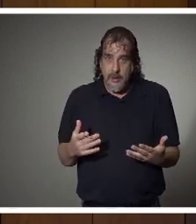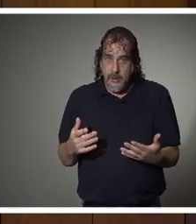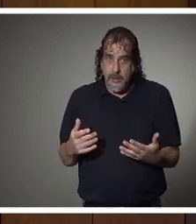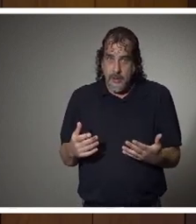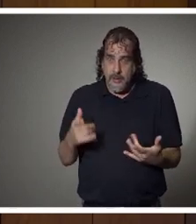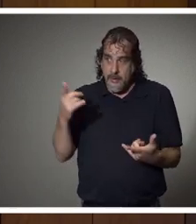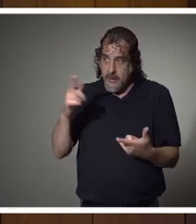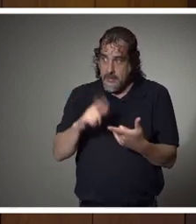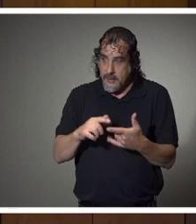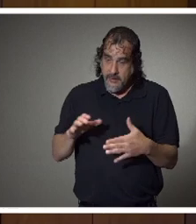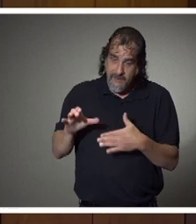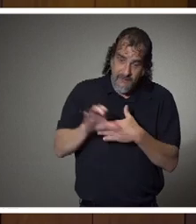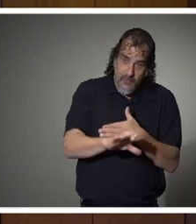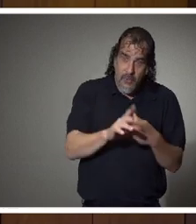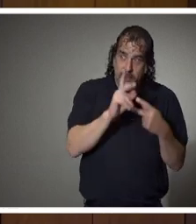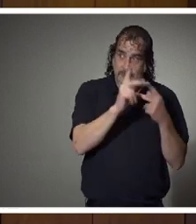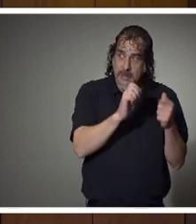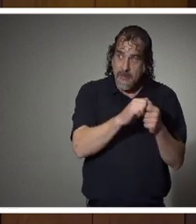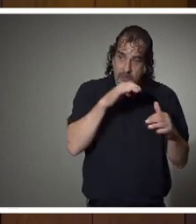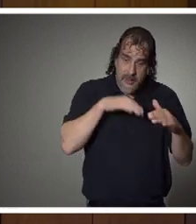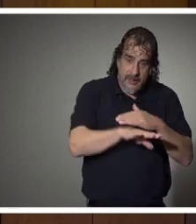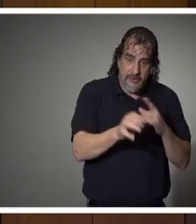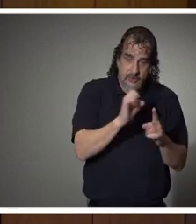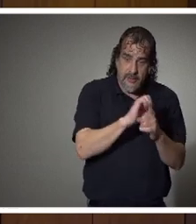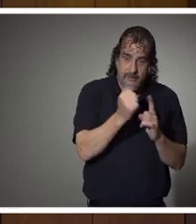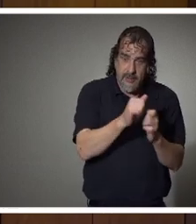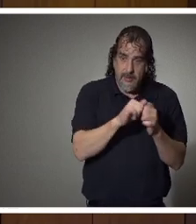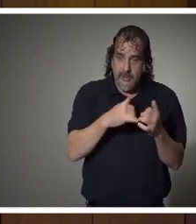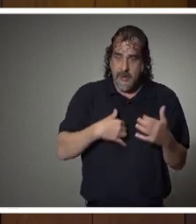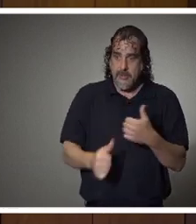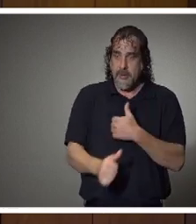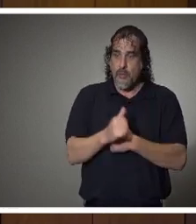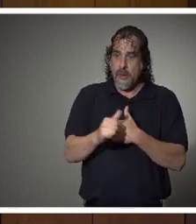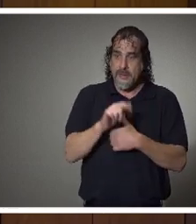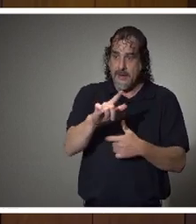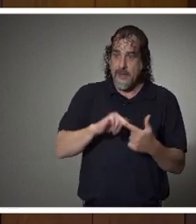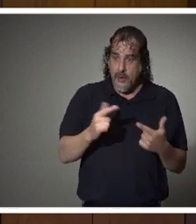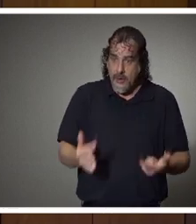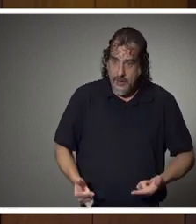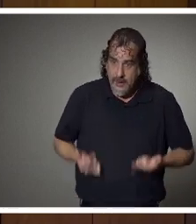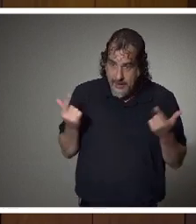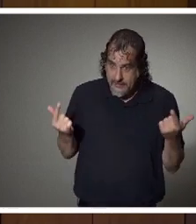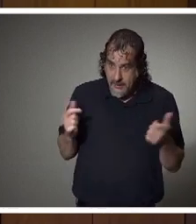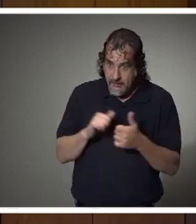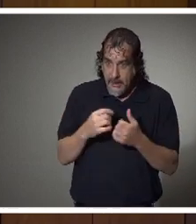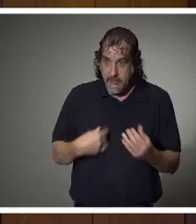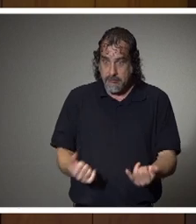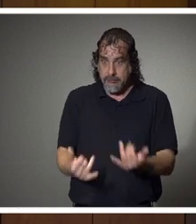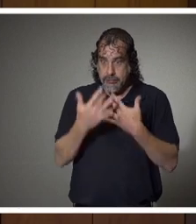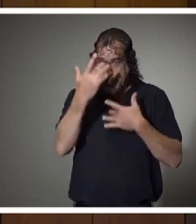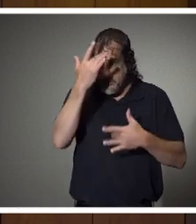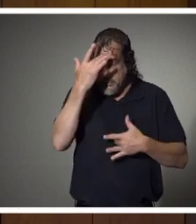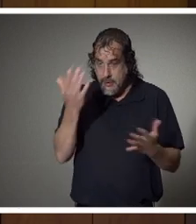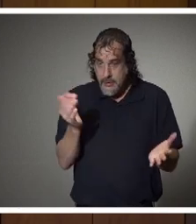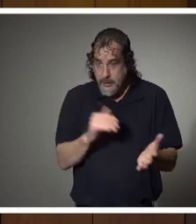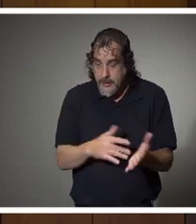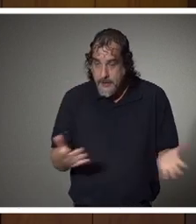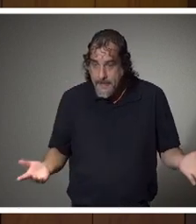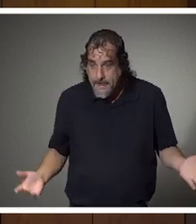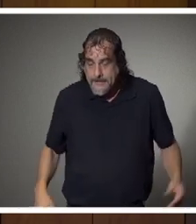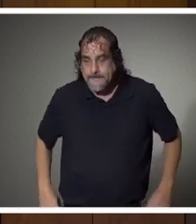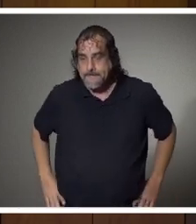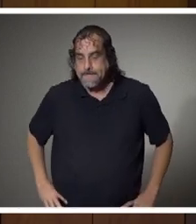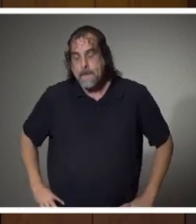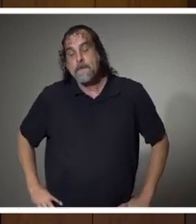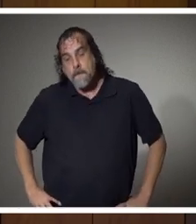this force people back into an environment where they could be putting their lives at risk of getting this deadly virus? Yeah, so